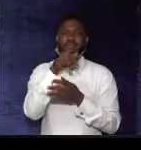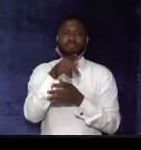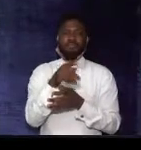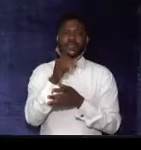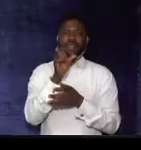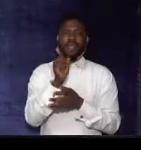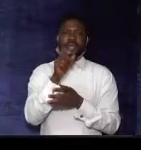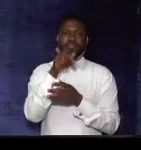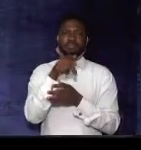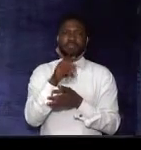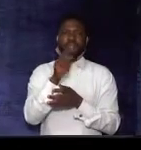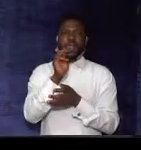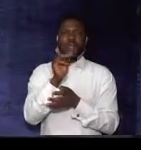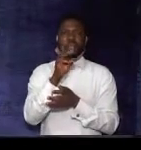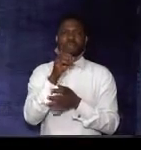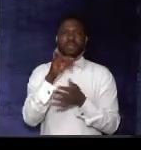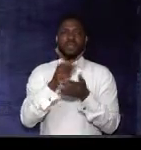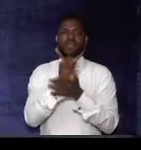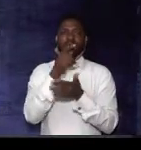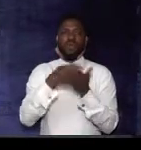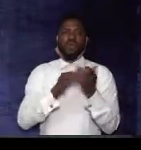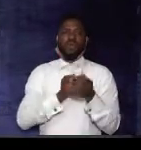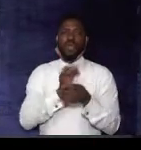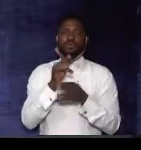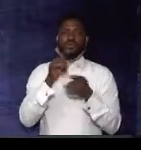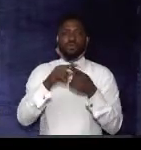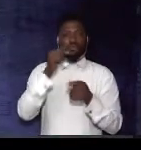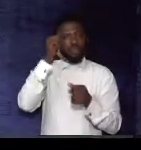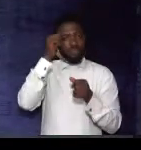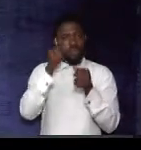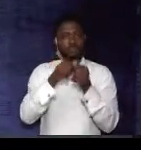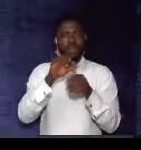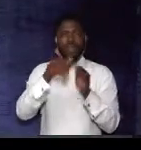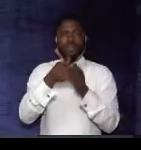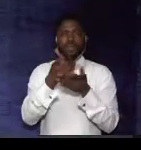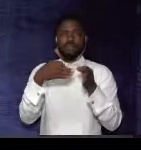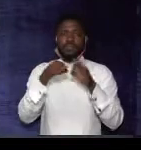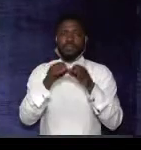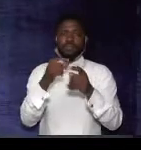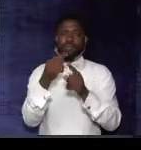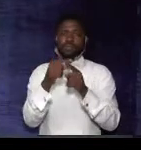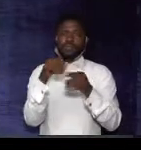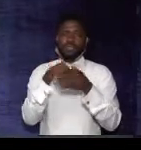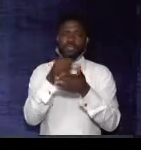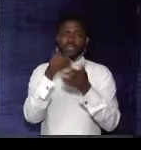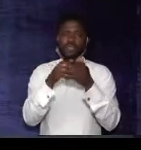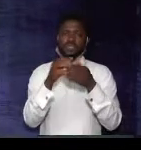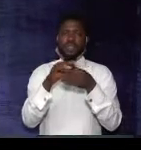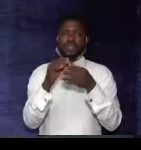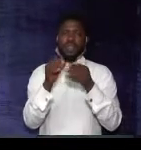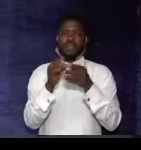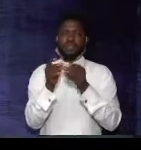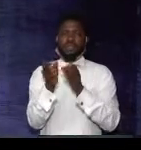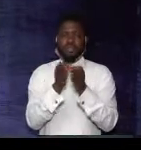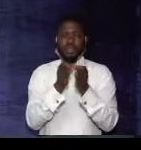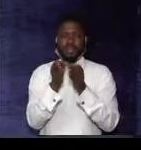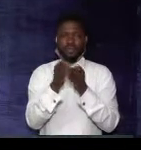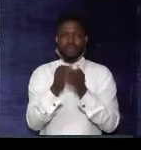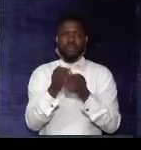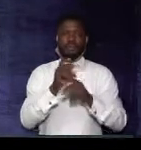That's PSPMD. That's what I use to recollect all the keywords in definition like this.